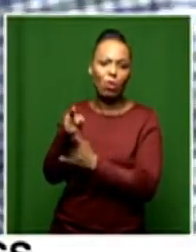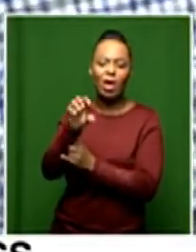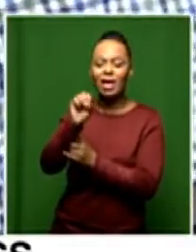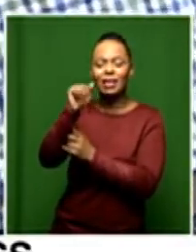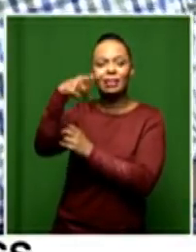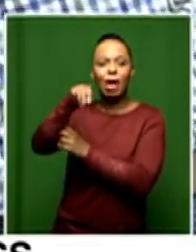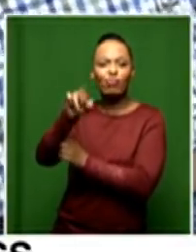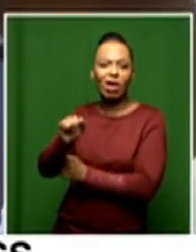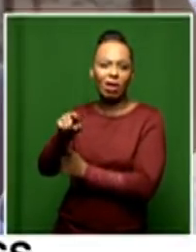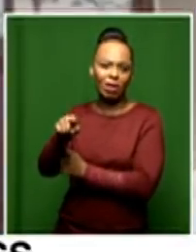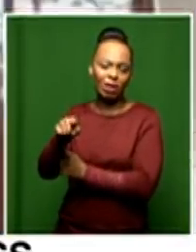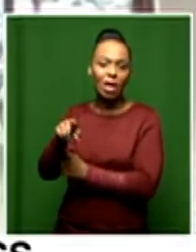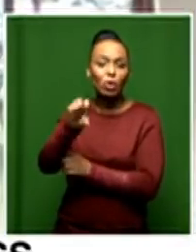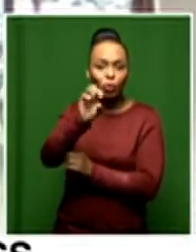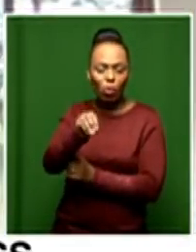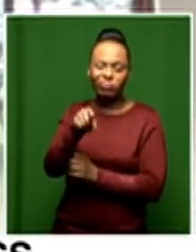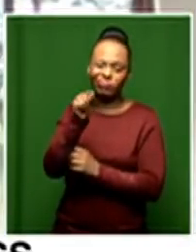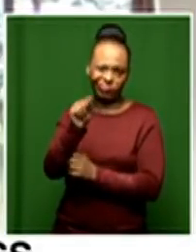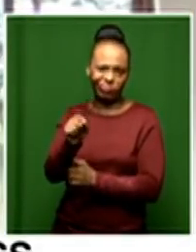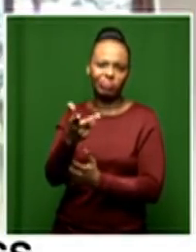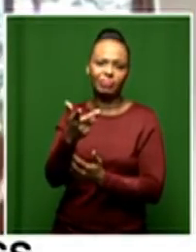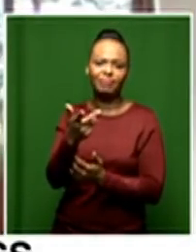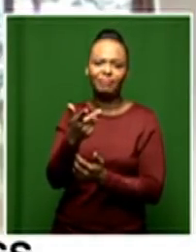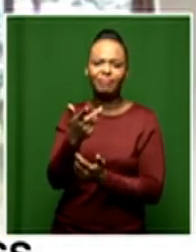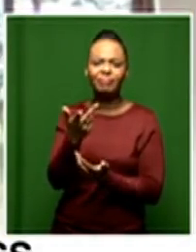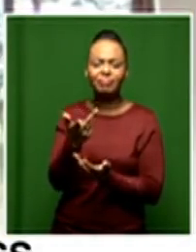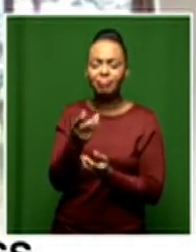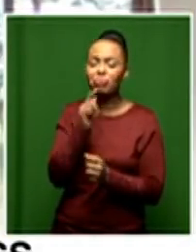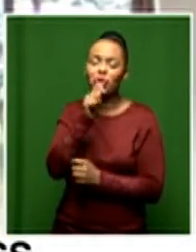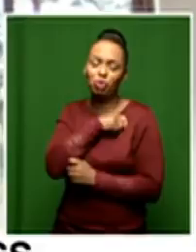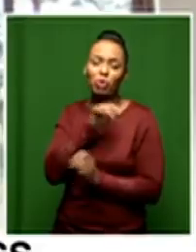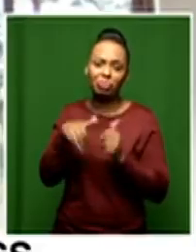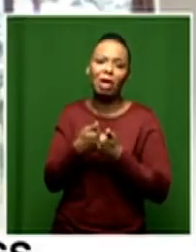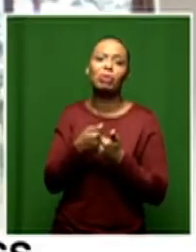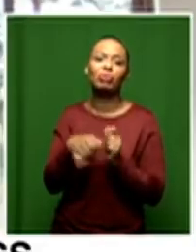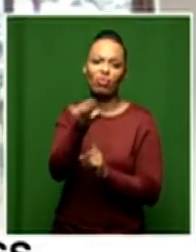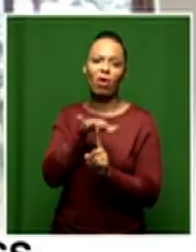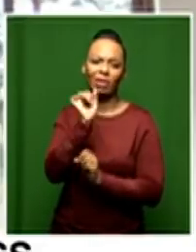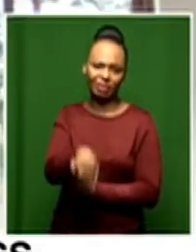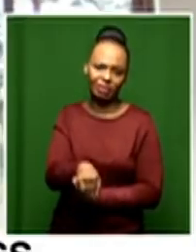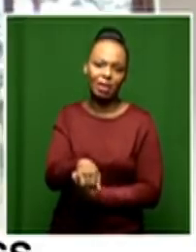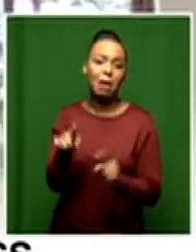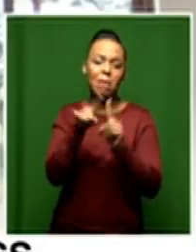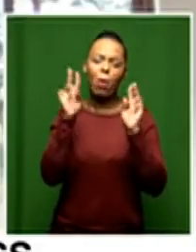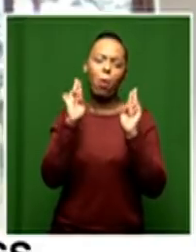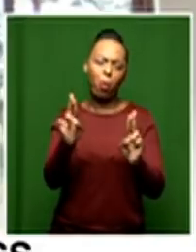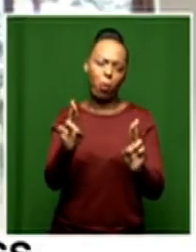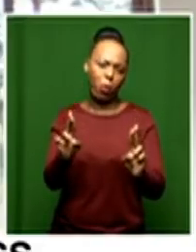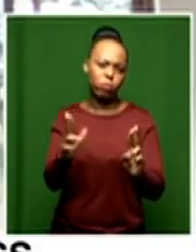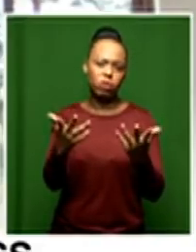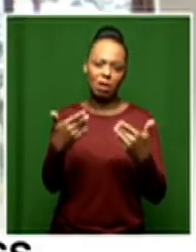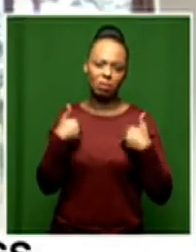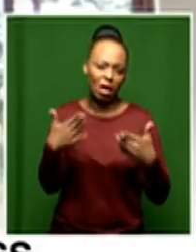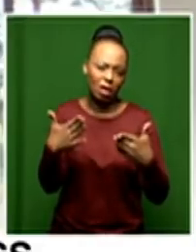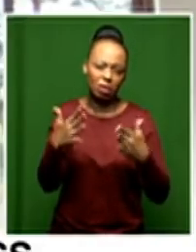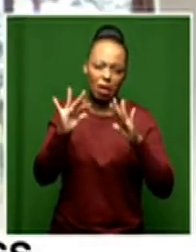SAPRA. So it's a very dynamic environment, And I really hope we can start